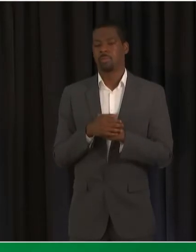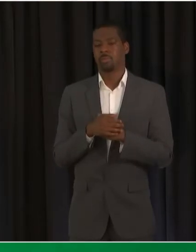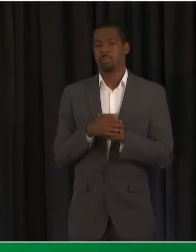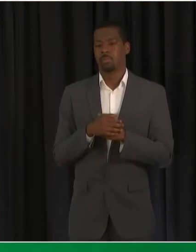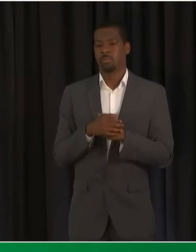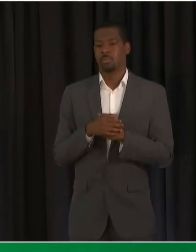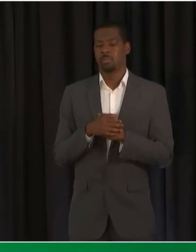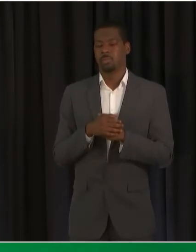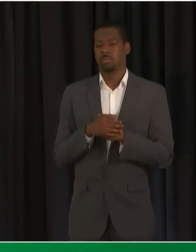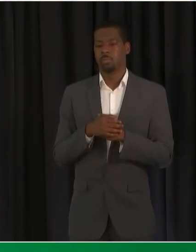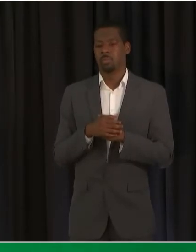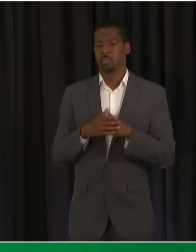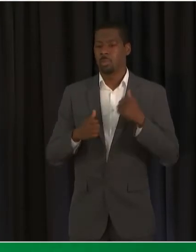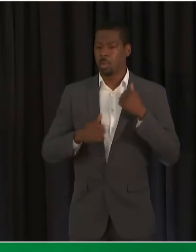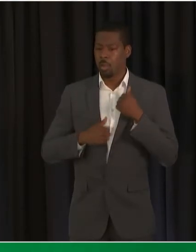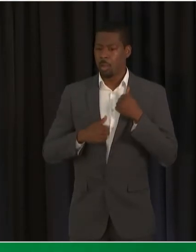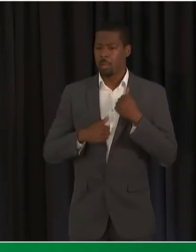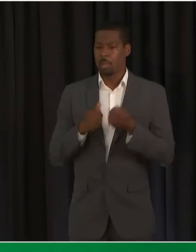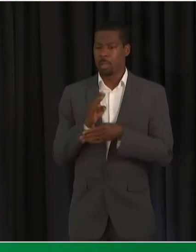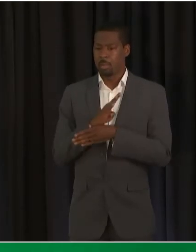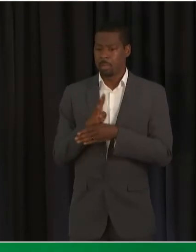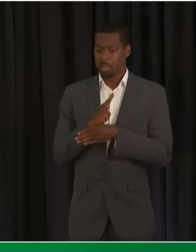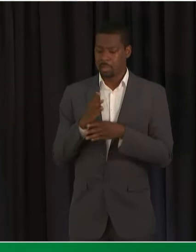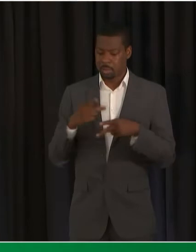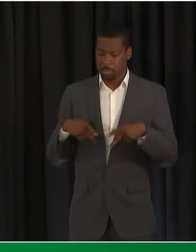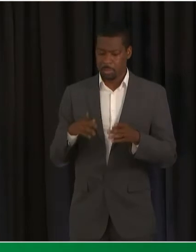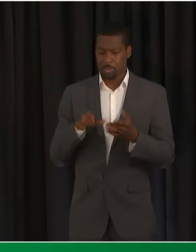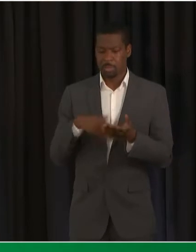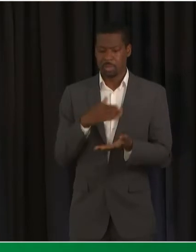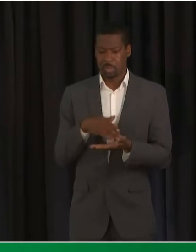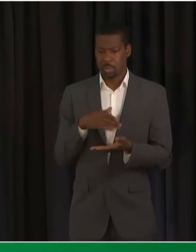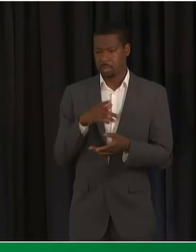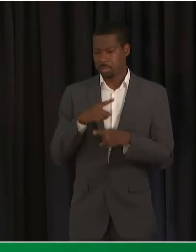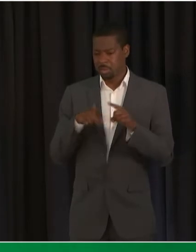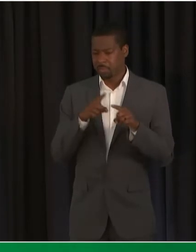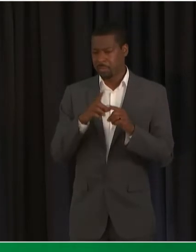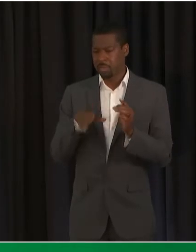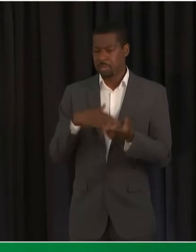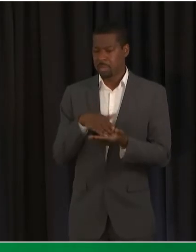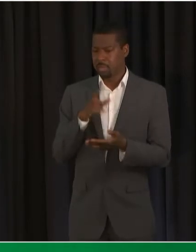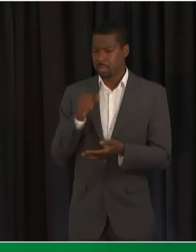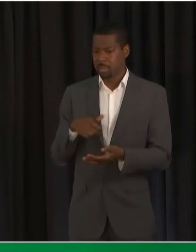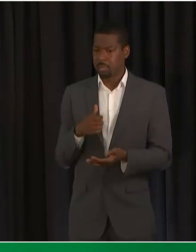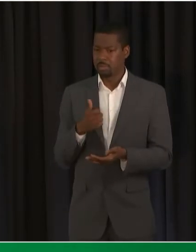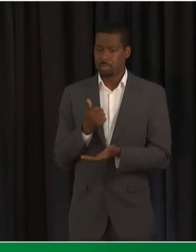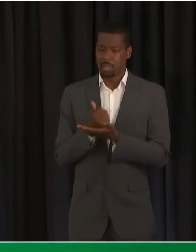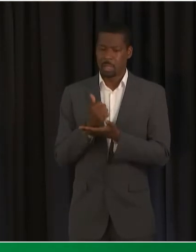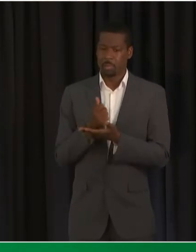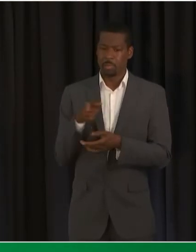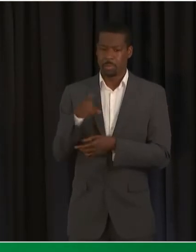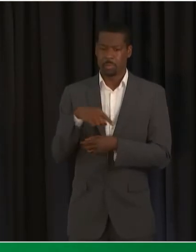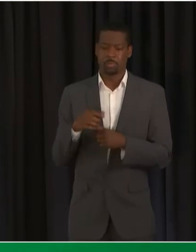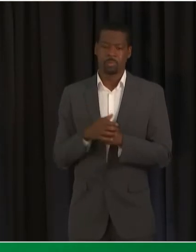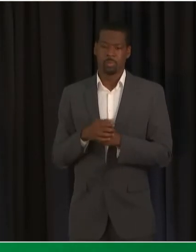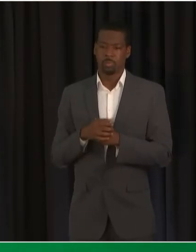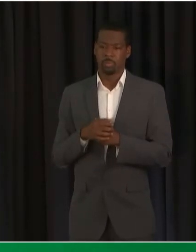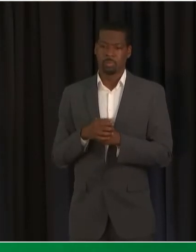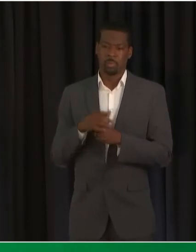Centers and the Veterans Business Opportunity Centers. That's where you can get your assistance. The SBA has funded those